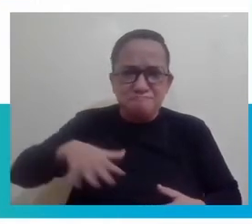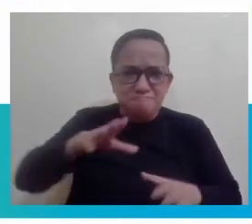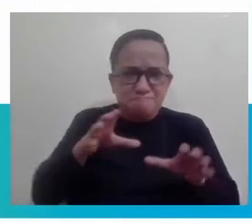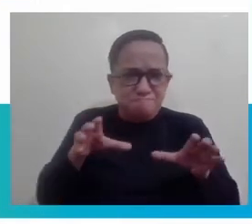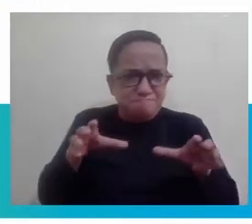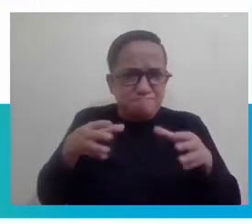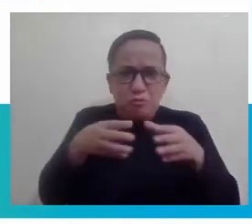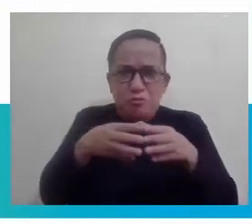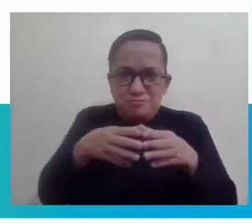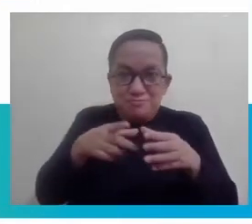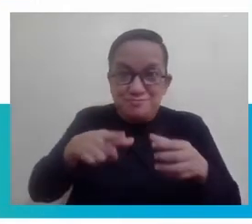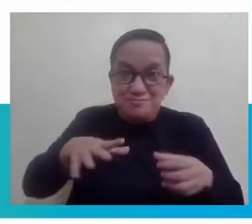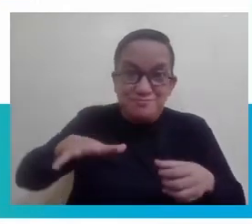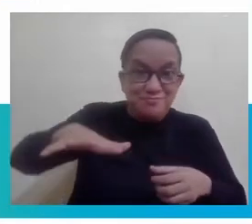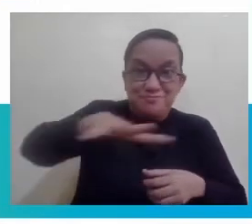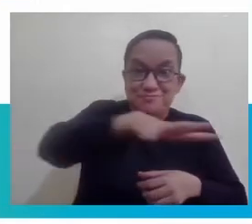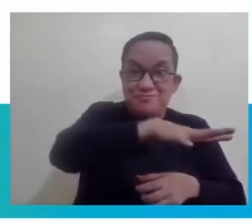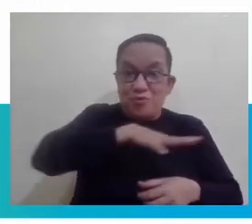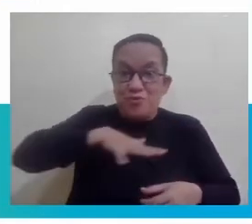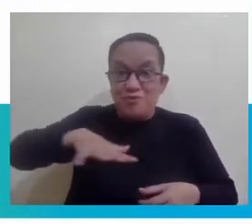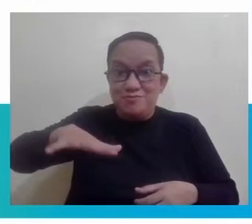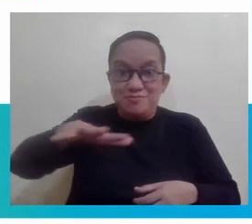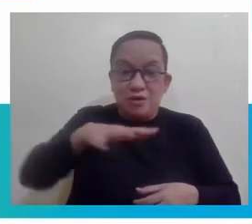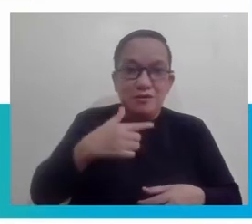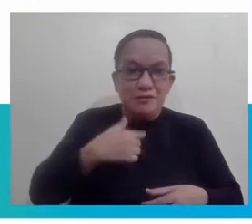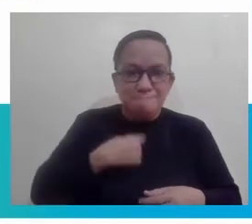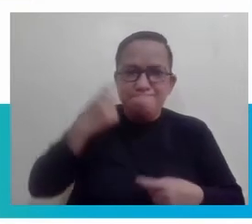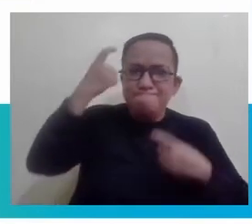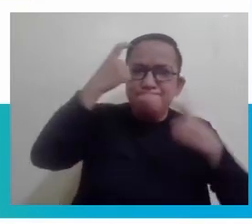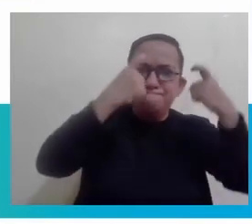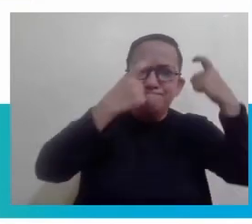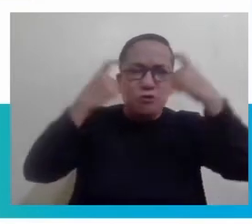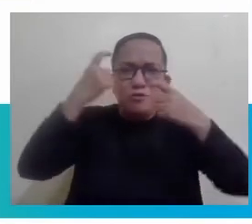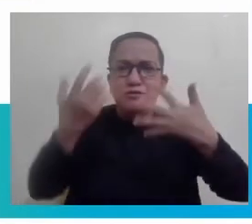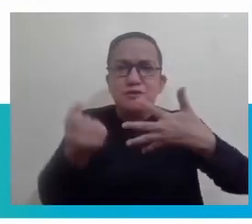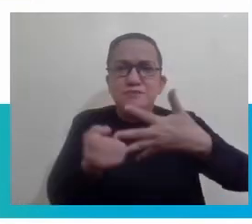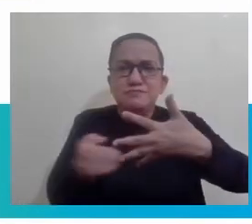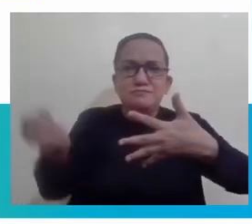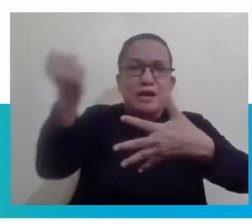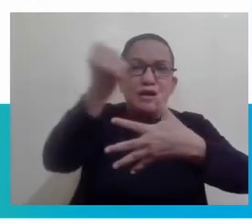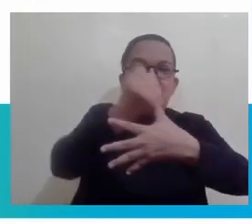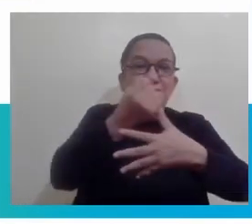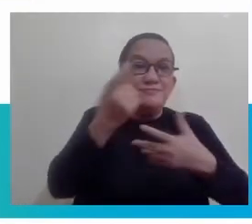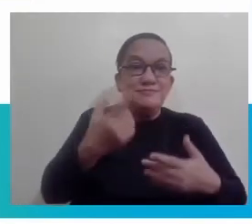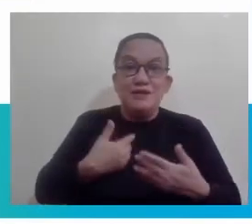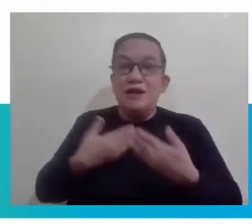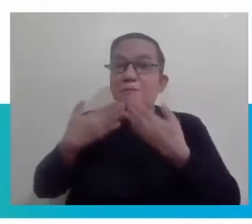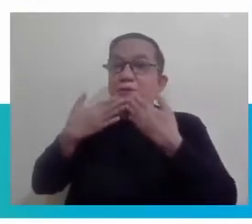considering public health and nutrition. So, and I'm starting